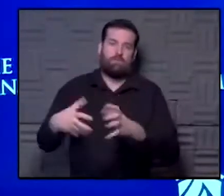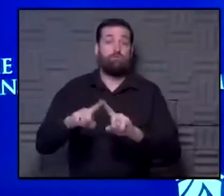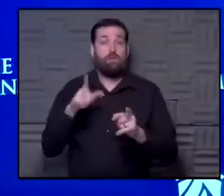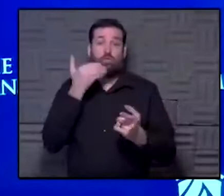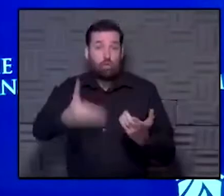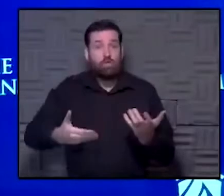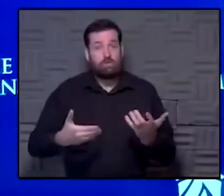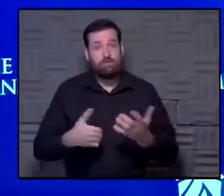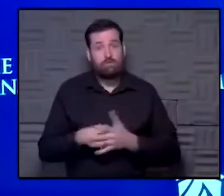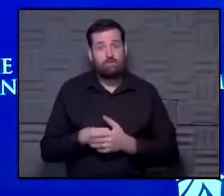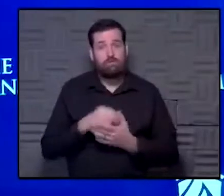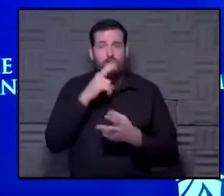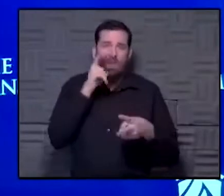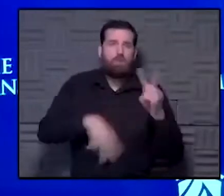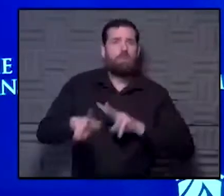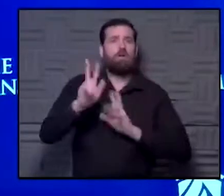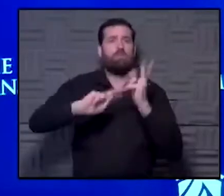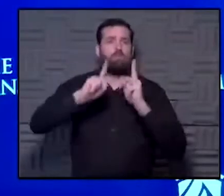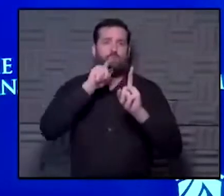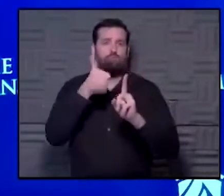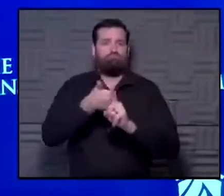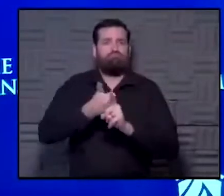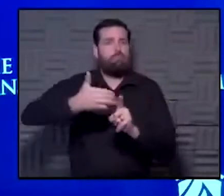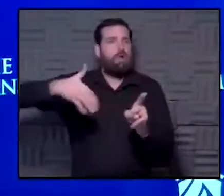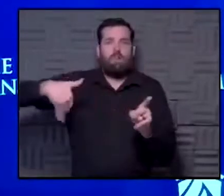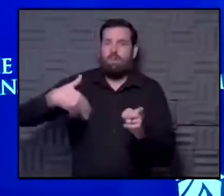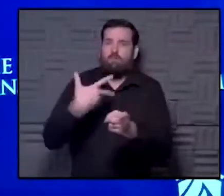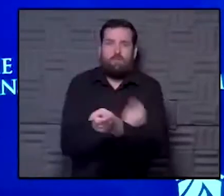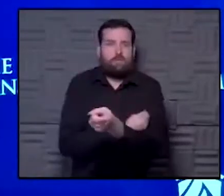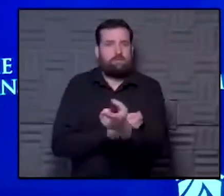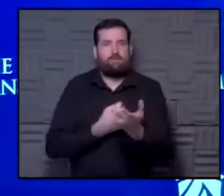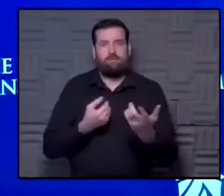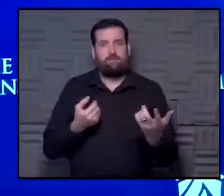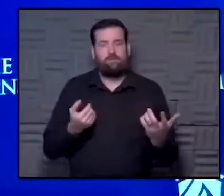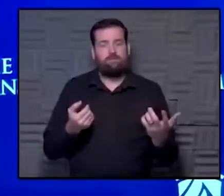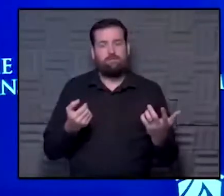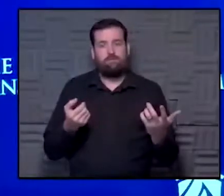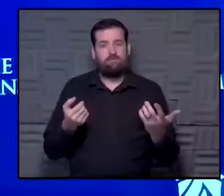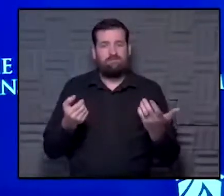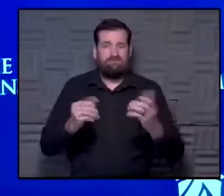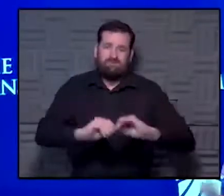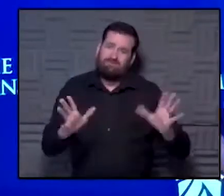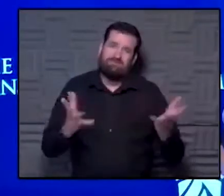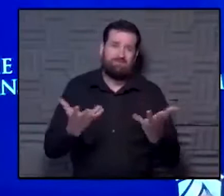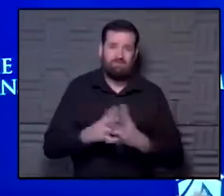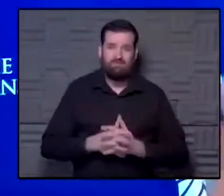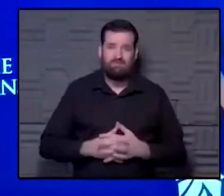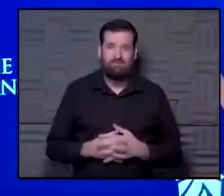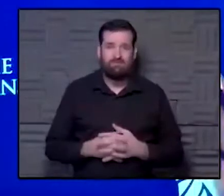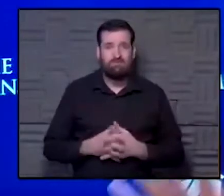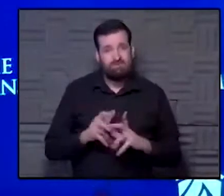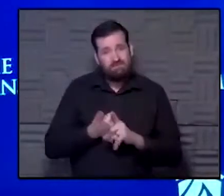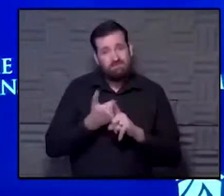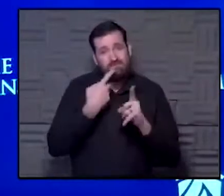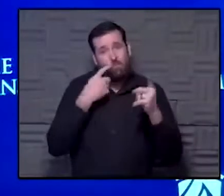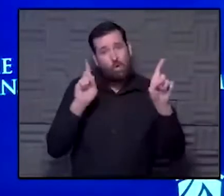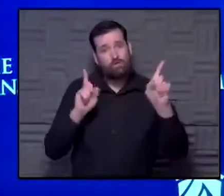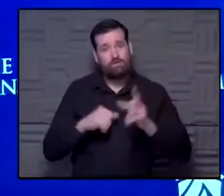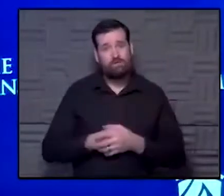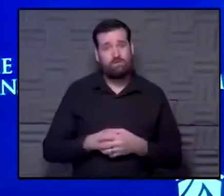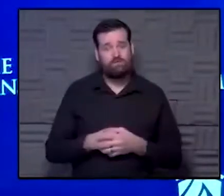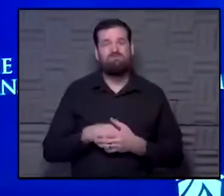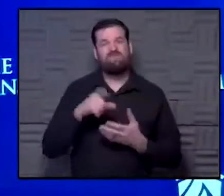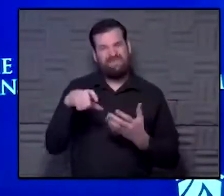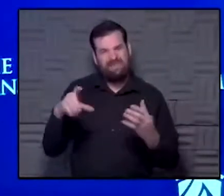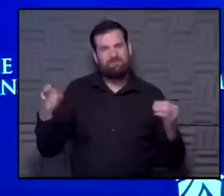good, looking at people who have not been vaccinated. And it's just, there's no question, it works, and we just need to